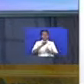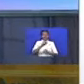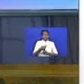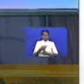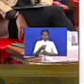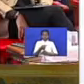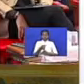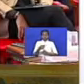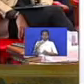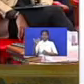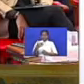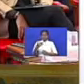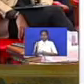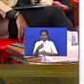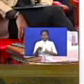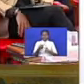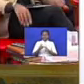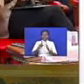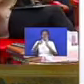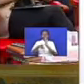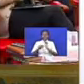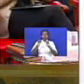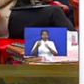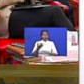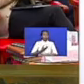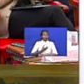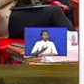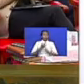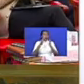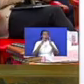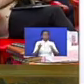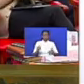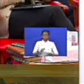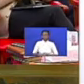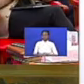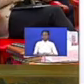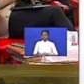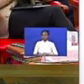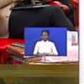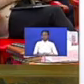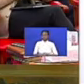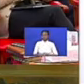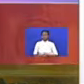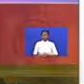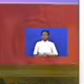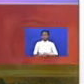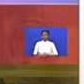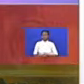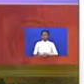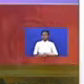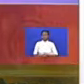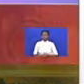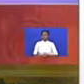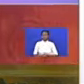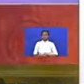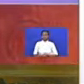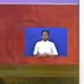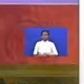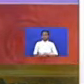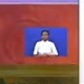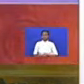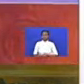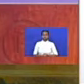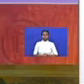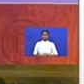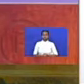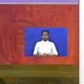home. 1,000 shillings. Apostle, that is